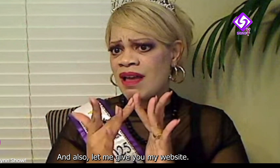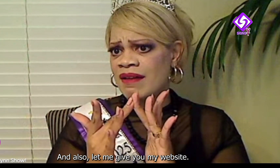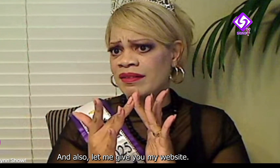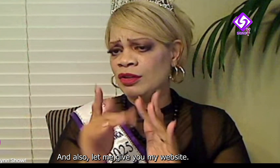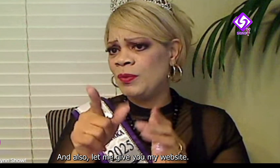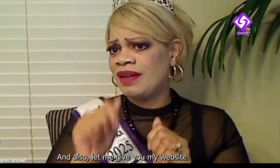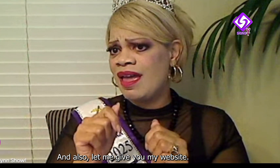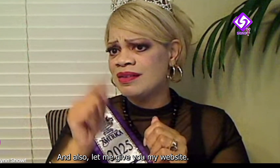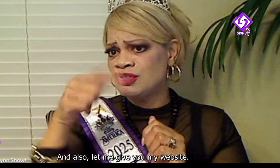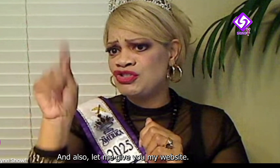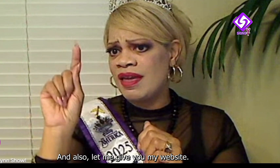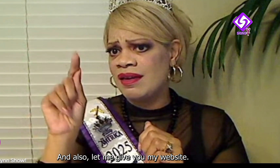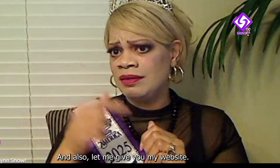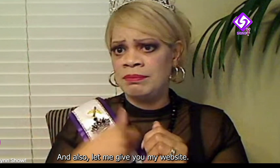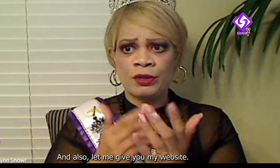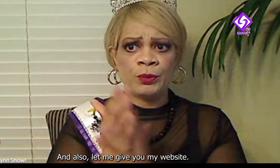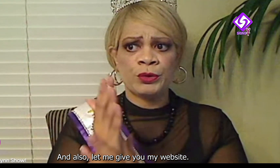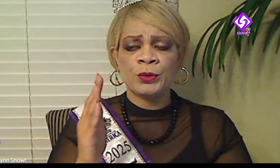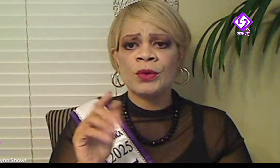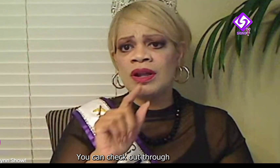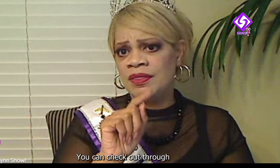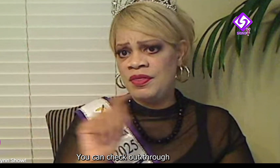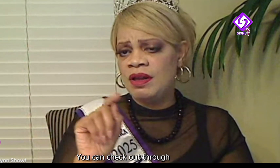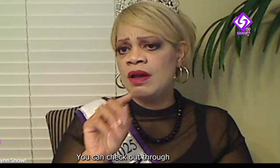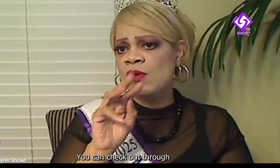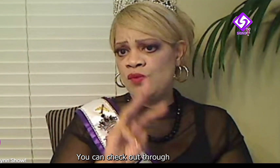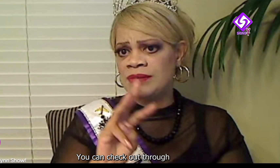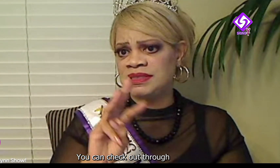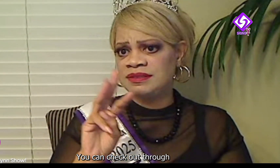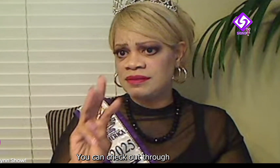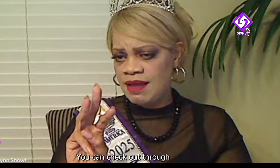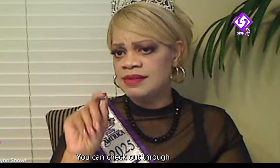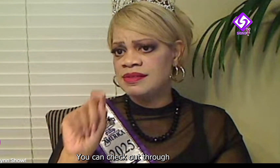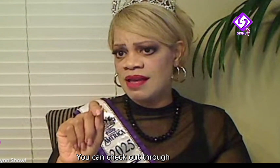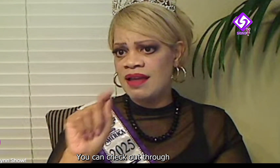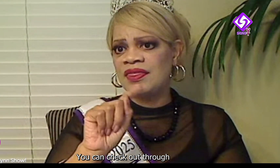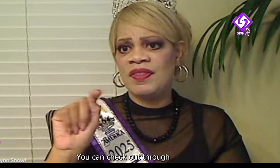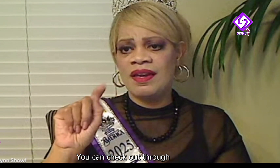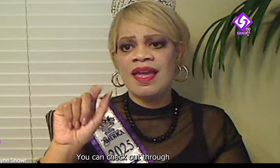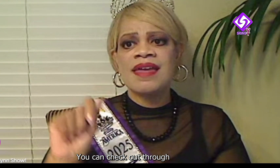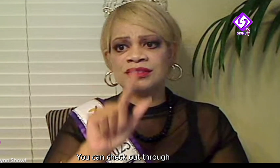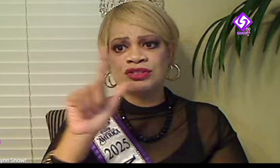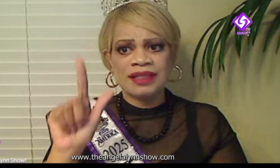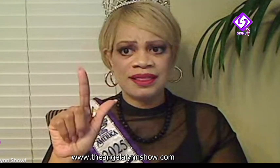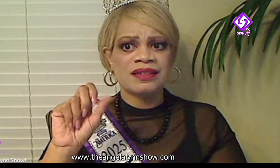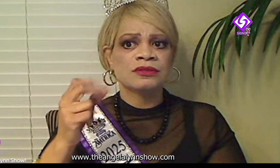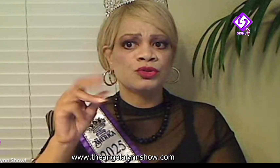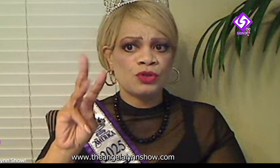And also, let me give you my website. You can check out through